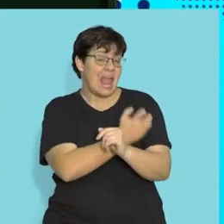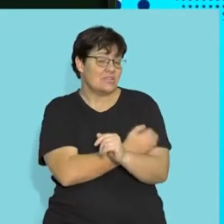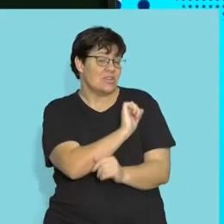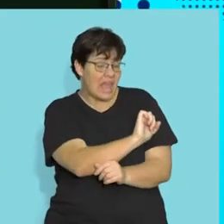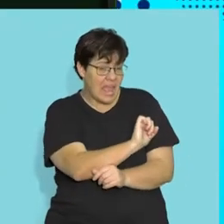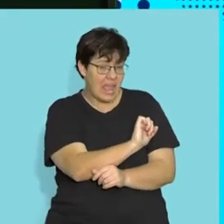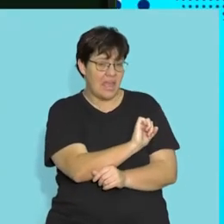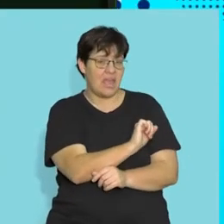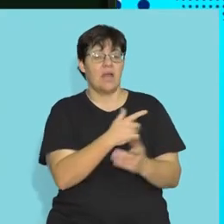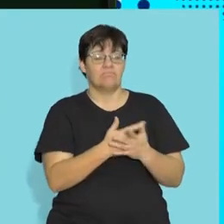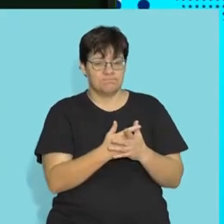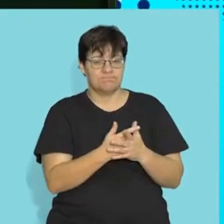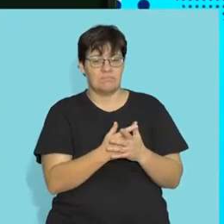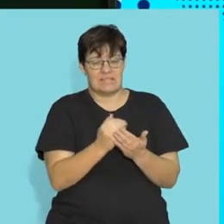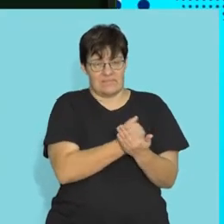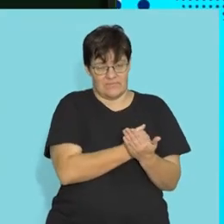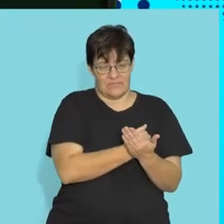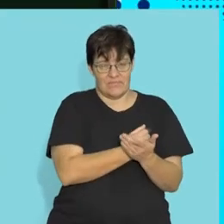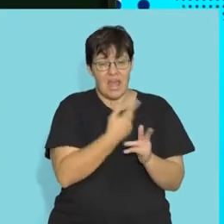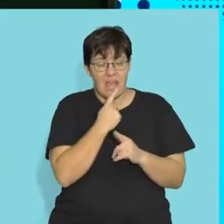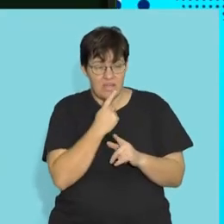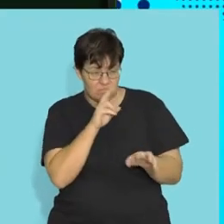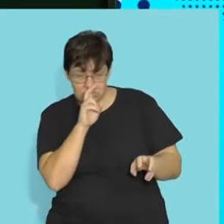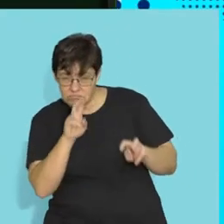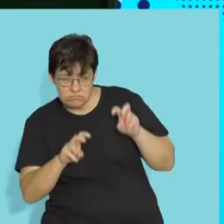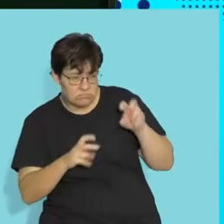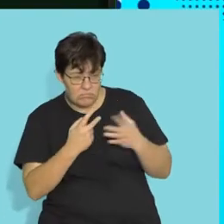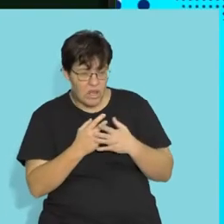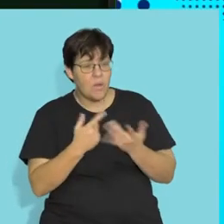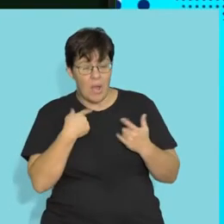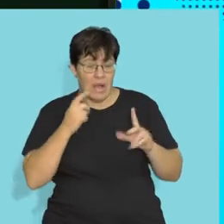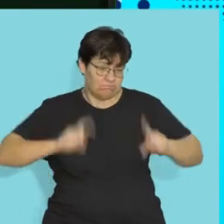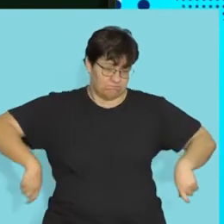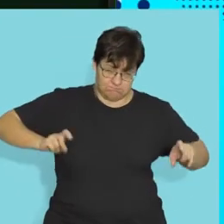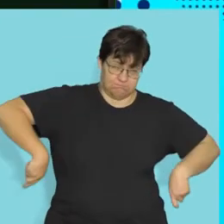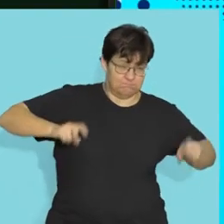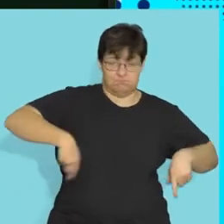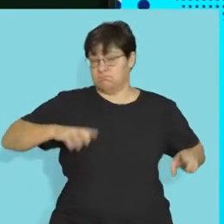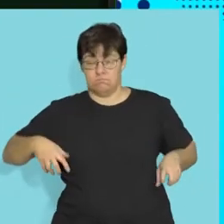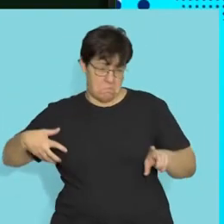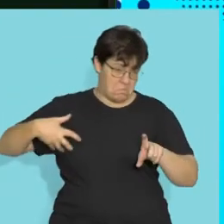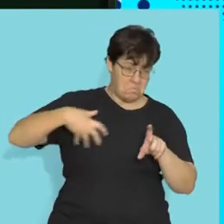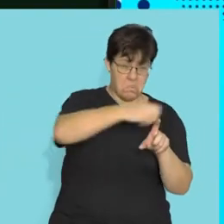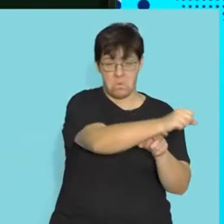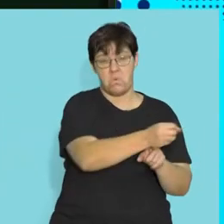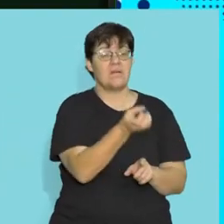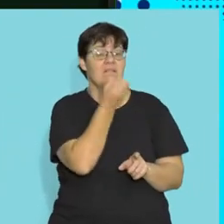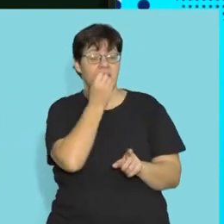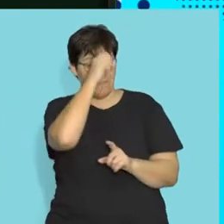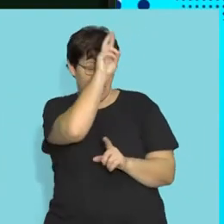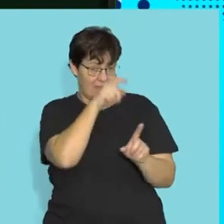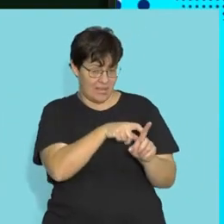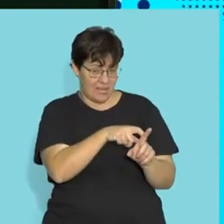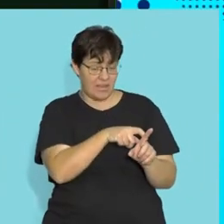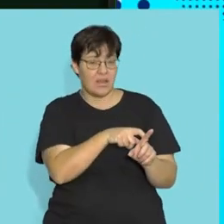energy. So when a predator is on a hunt, he needs to ensure that that hunt is successful, because in being able to carry out the